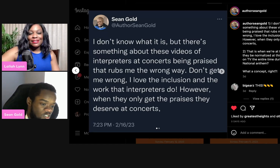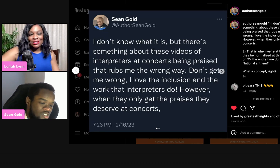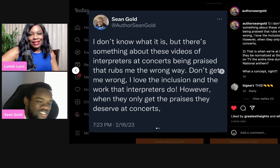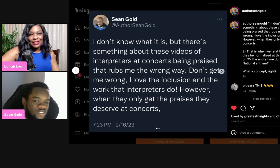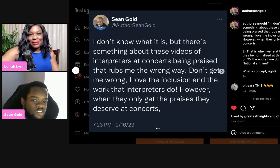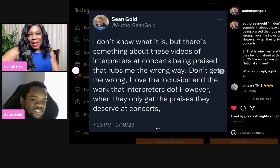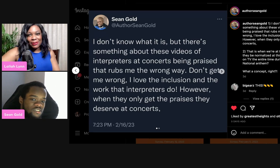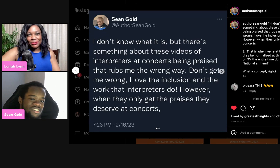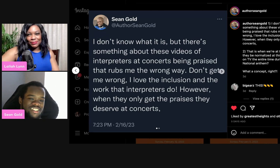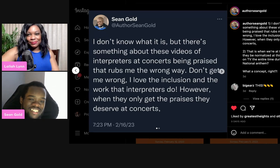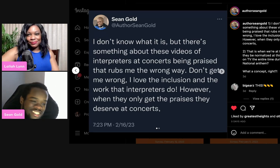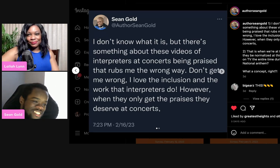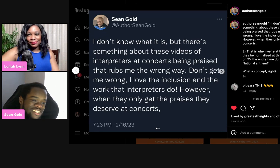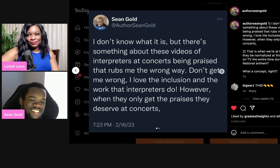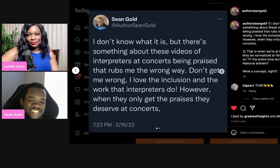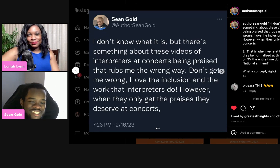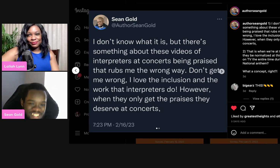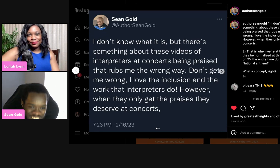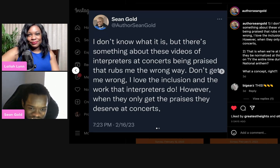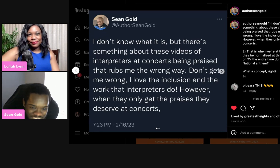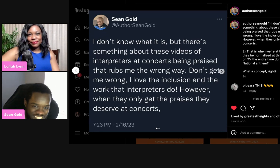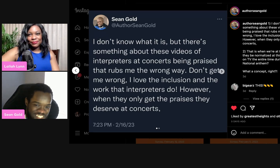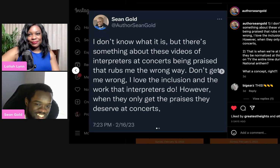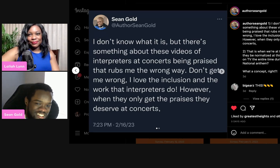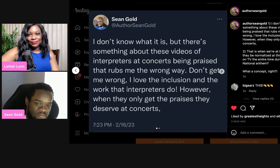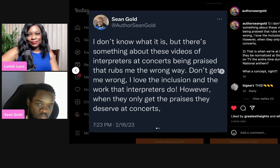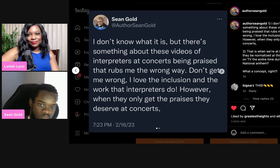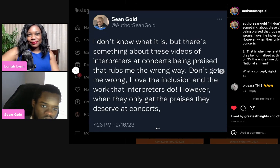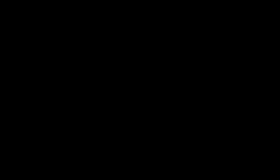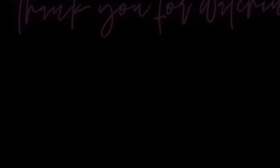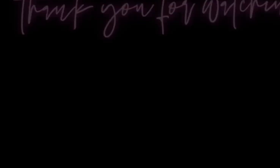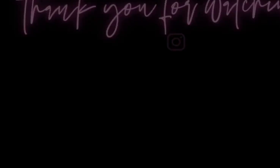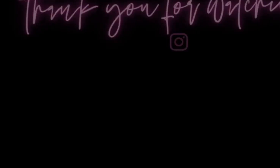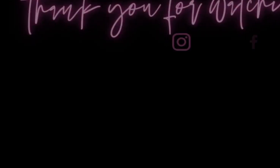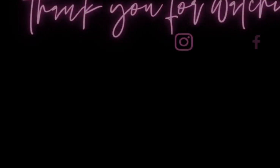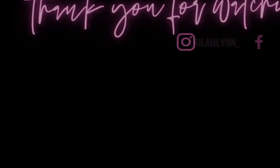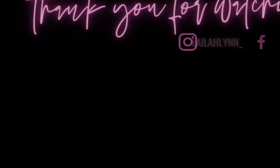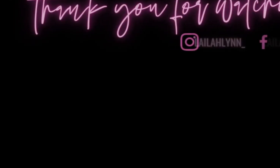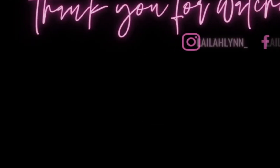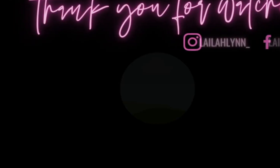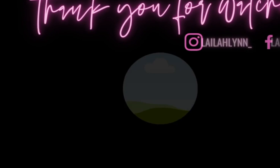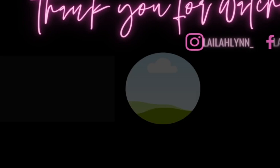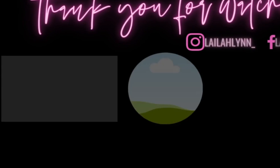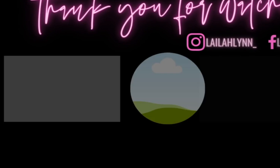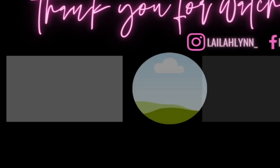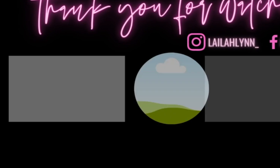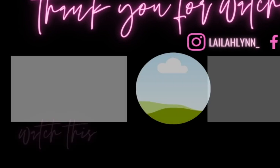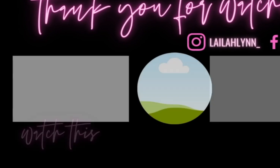and check him out. Layla.